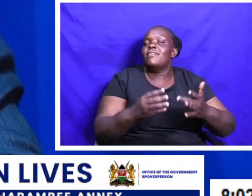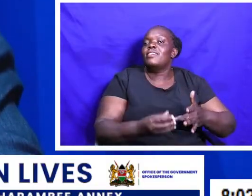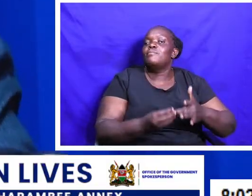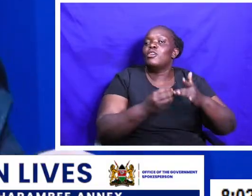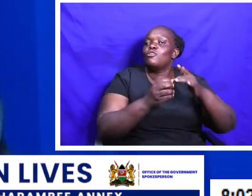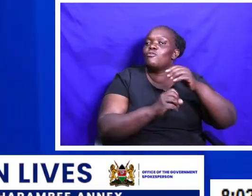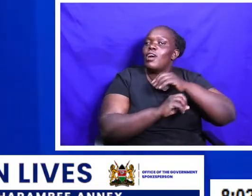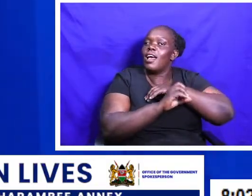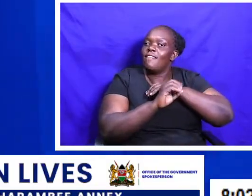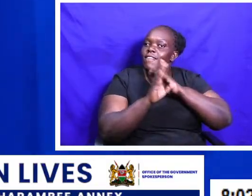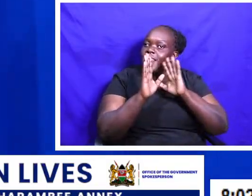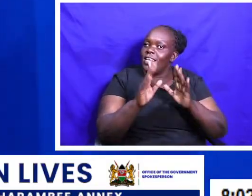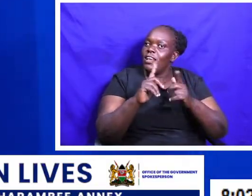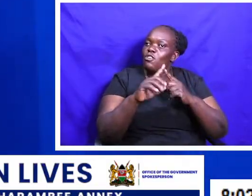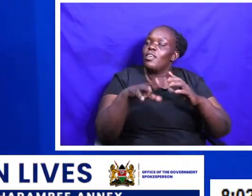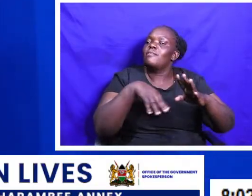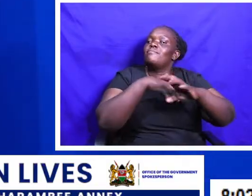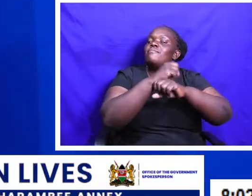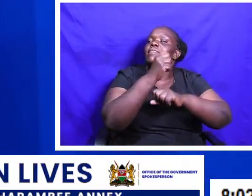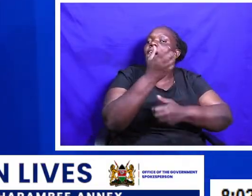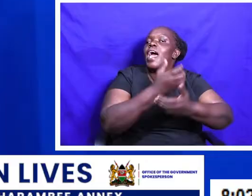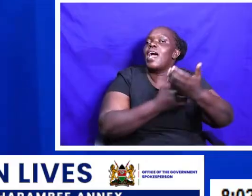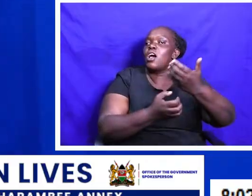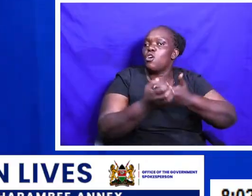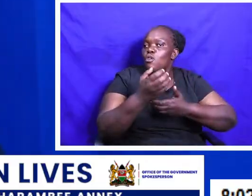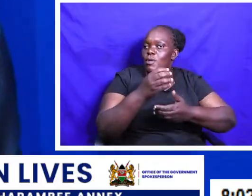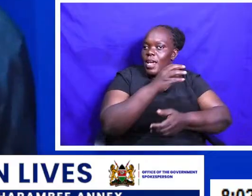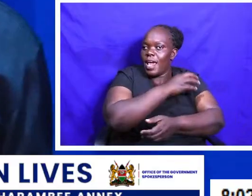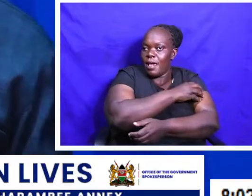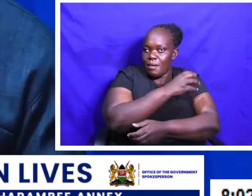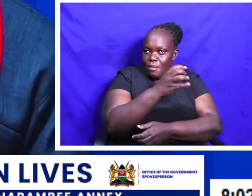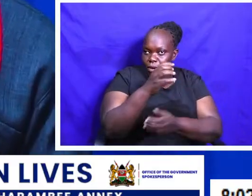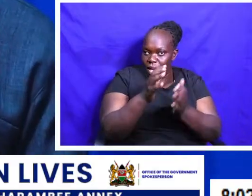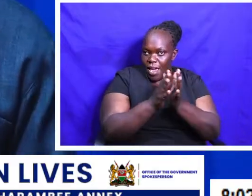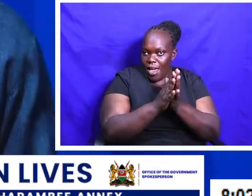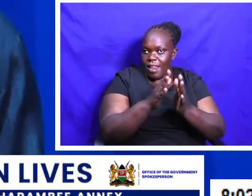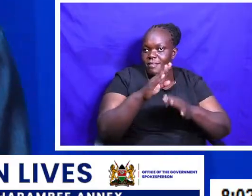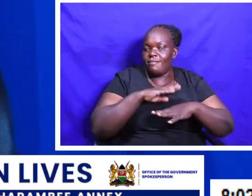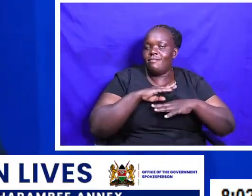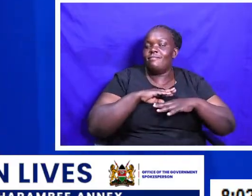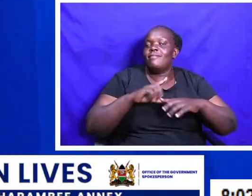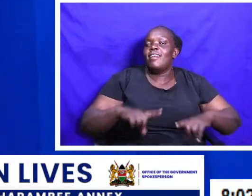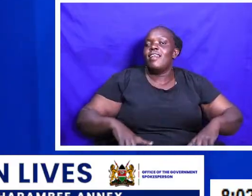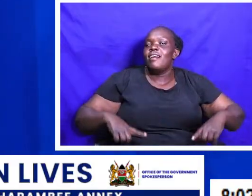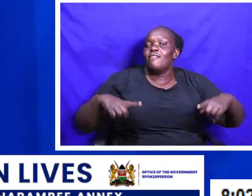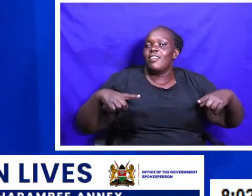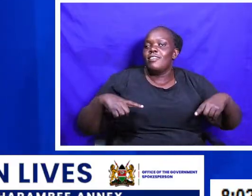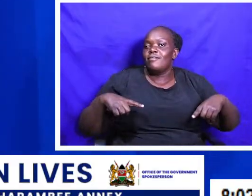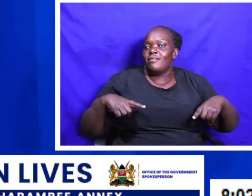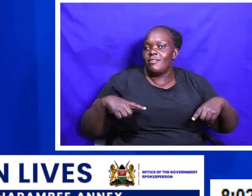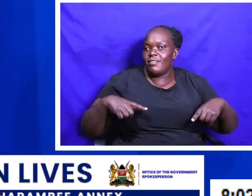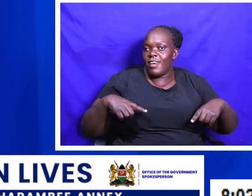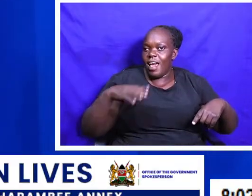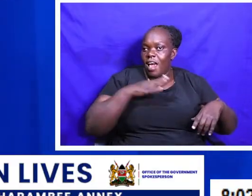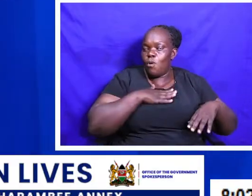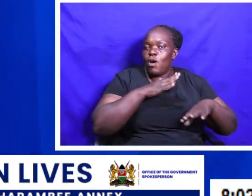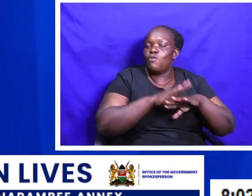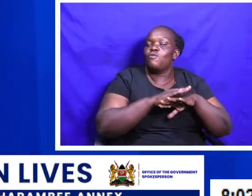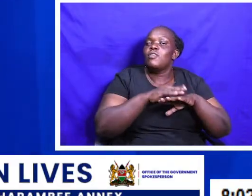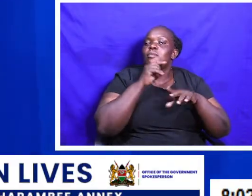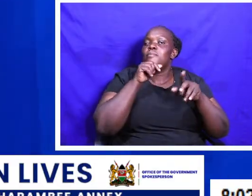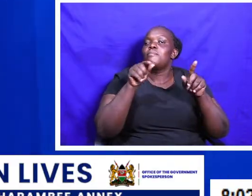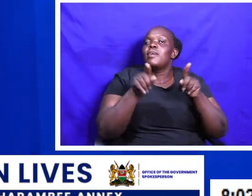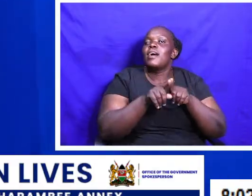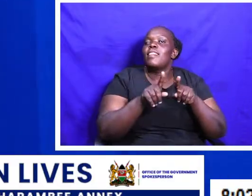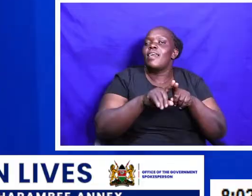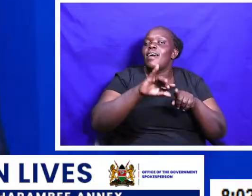special advisor to the president on economic empowerment and sustainable livelihoods, our good